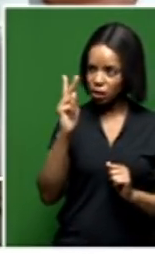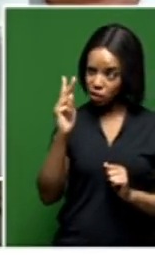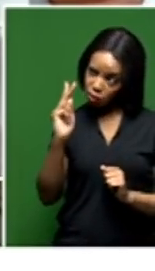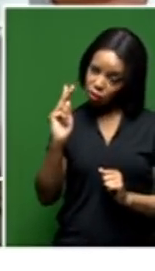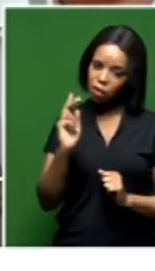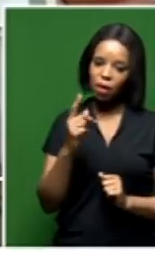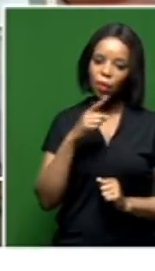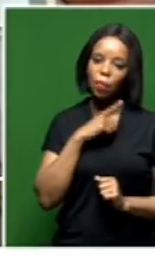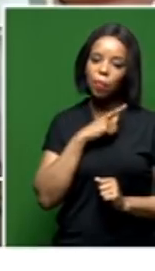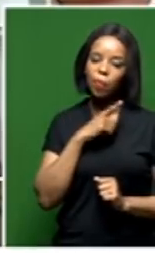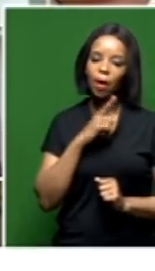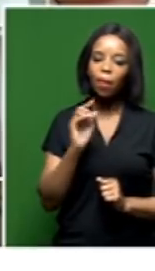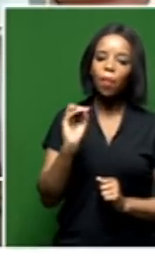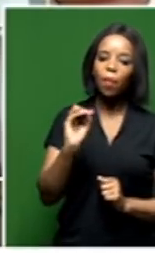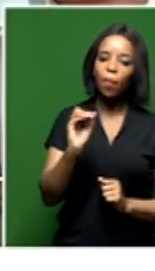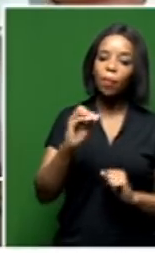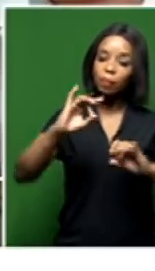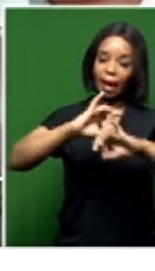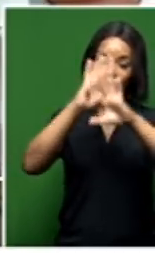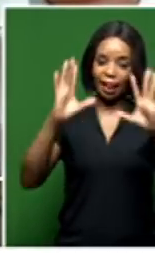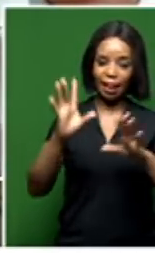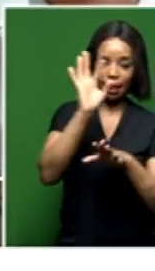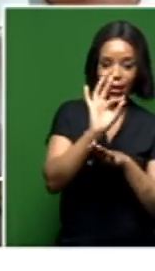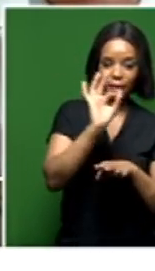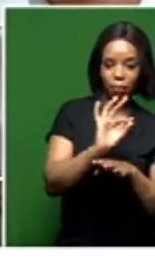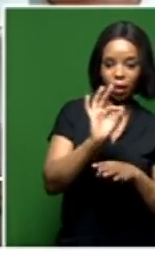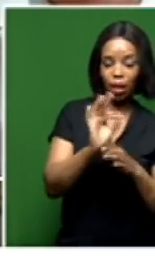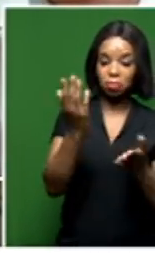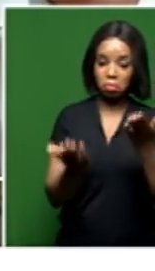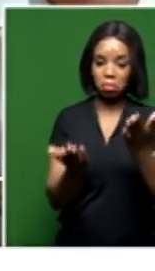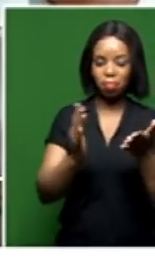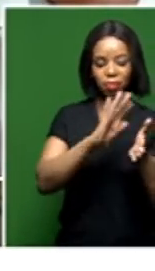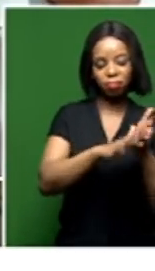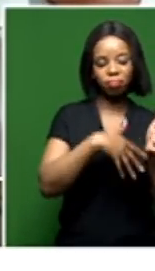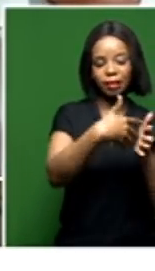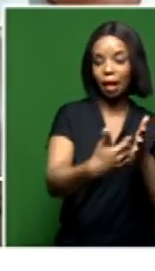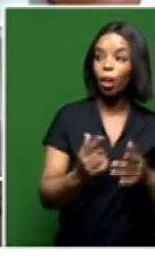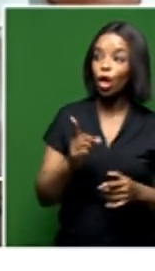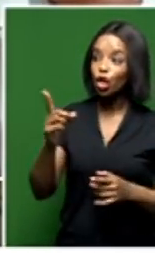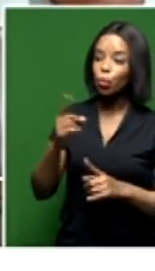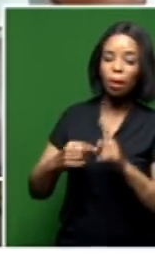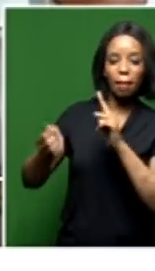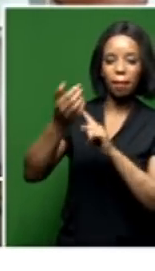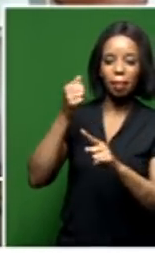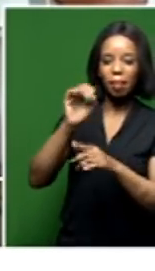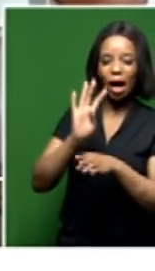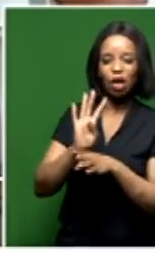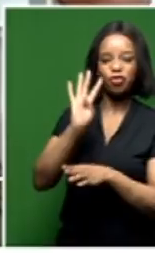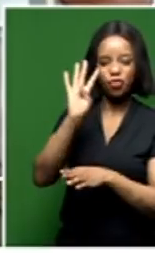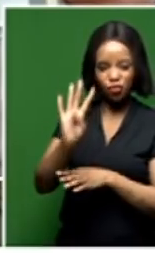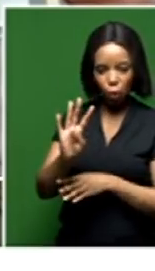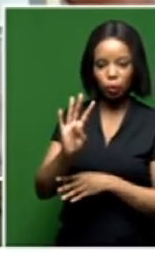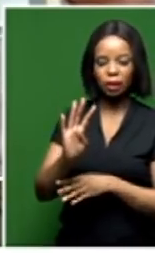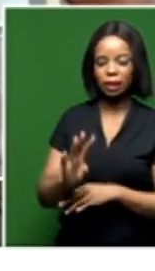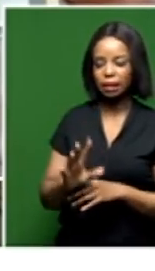get a sense that, you know, there was a clear plan, probably a timetable. Talk to us. How do you achieve 14 distinctions in